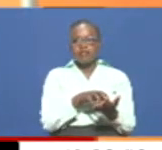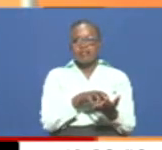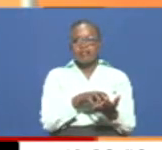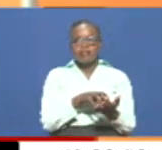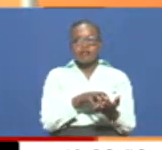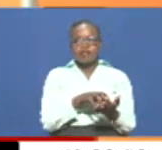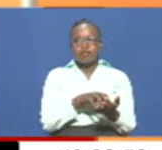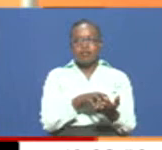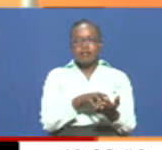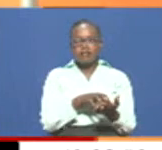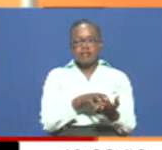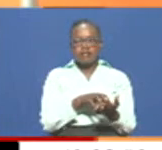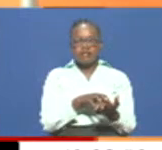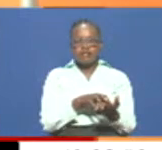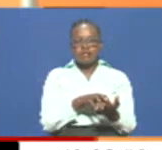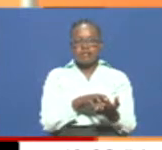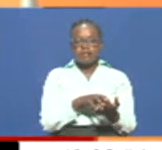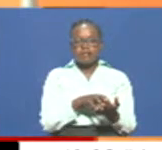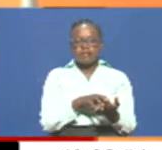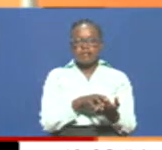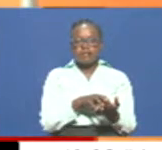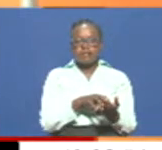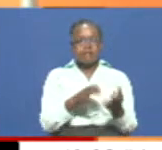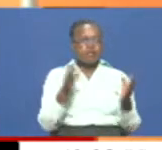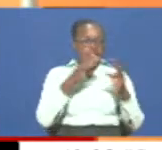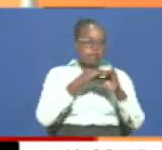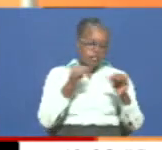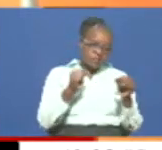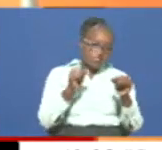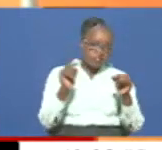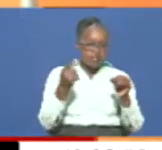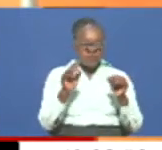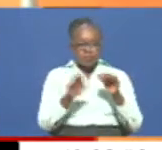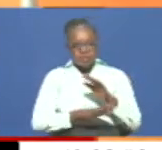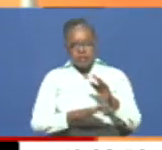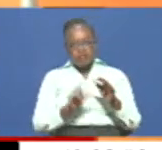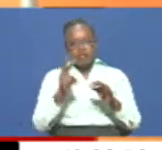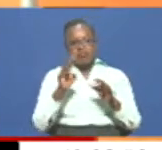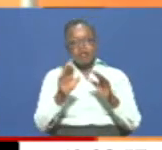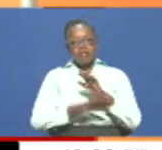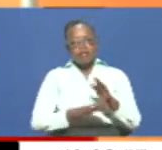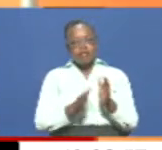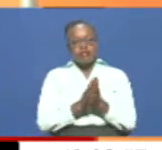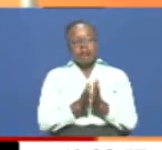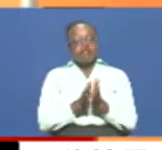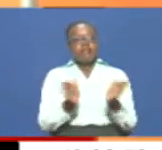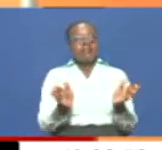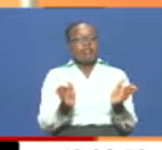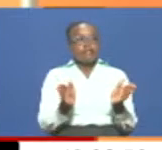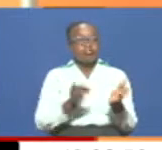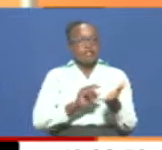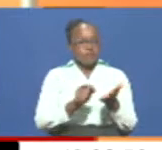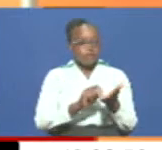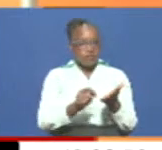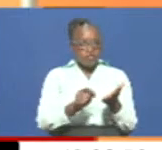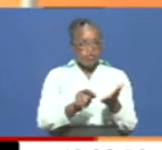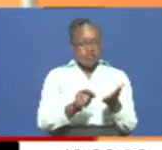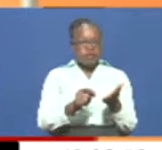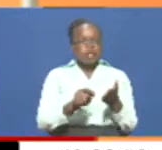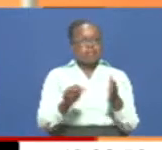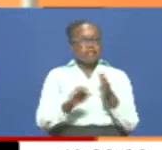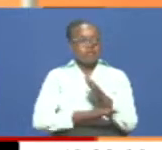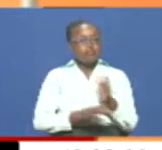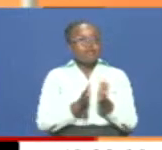positions. Up for grabs, we have the president, first deputy, second deputy, sec-gen, the one you currently occupy, deputy secretary